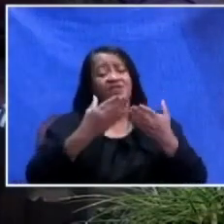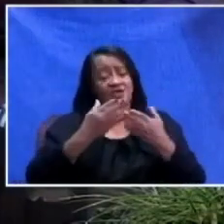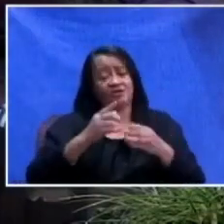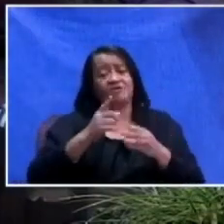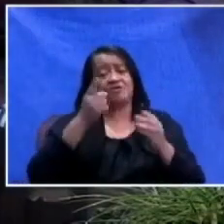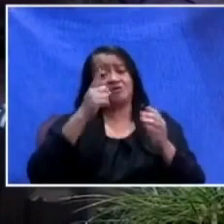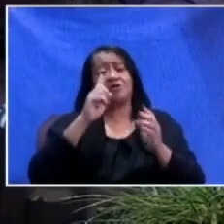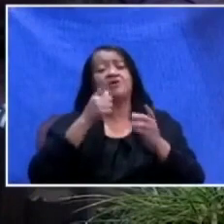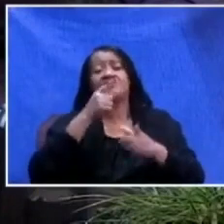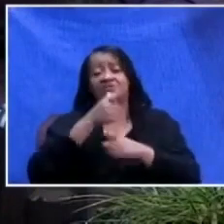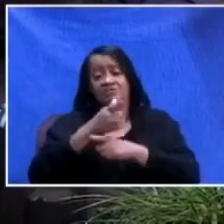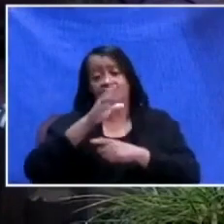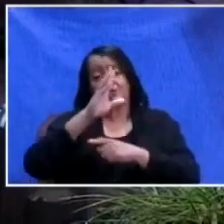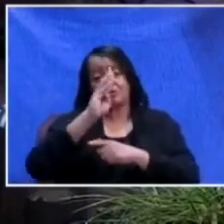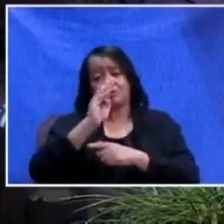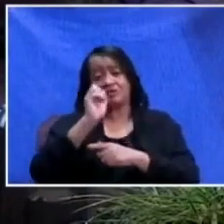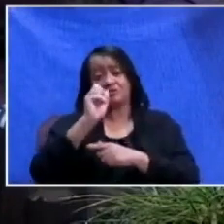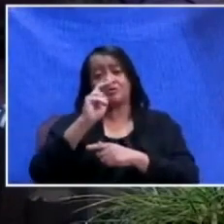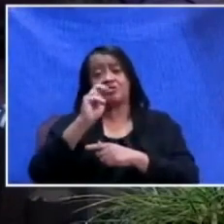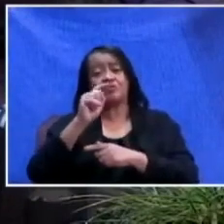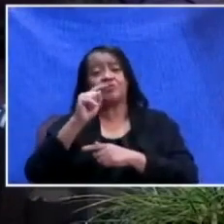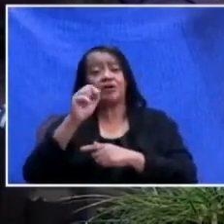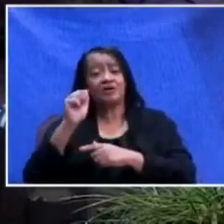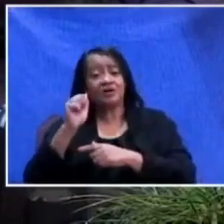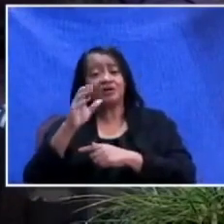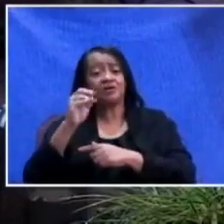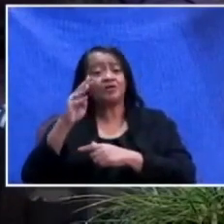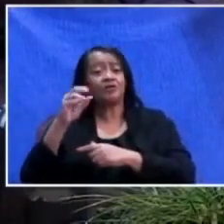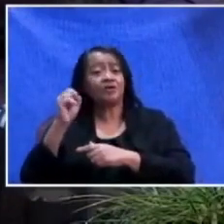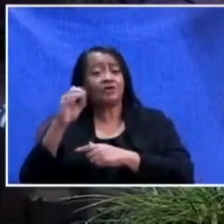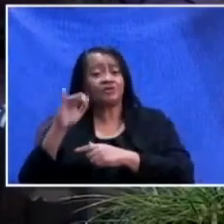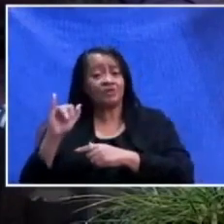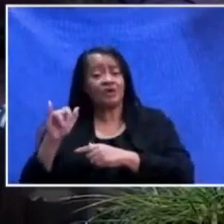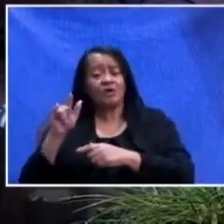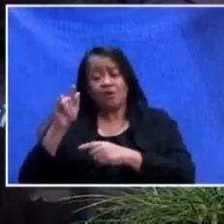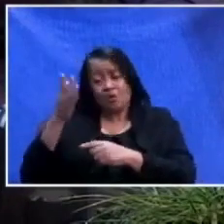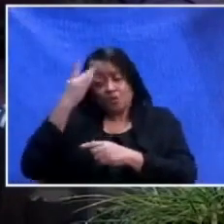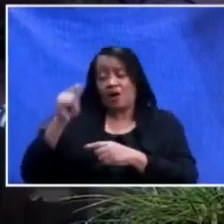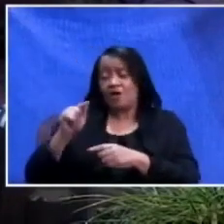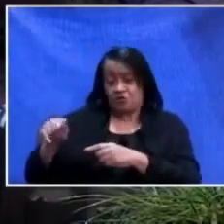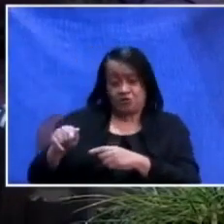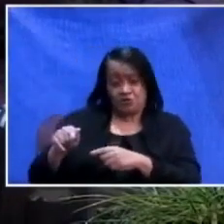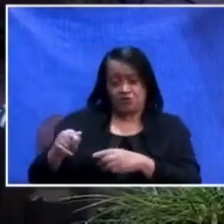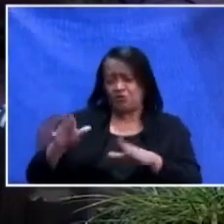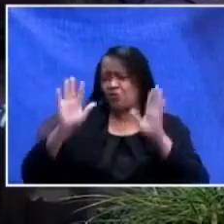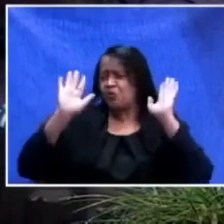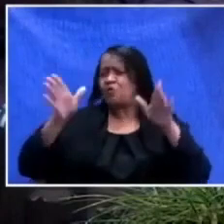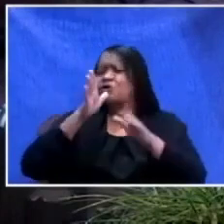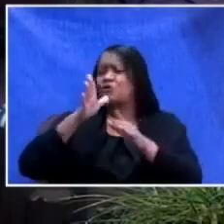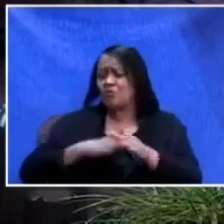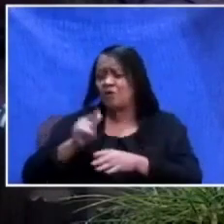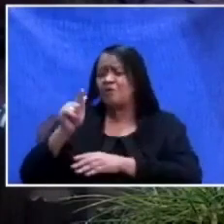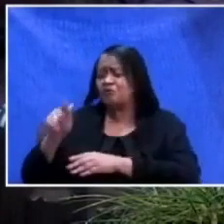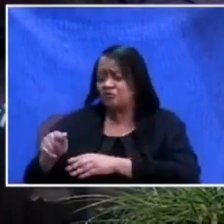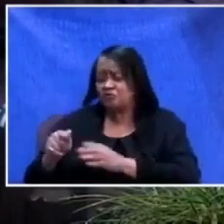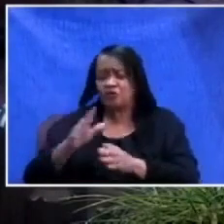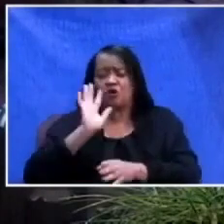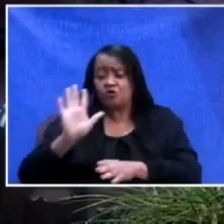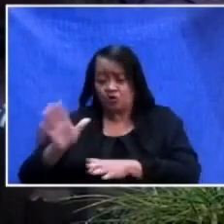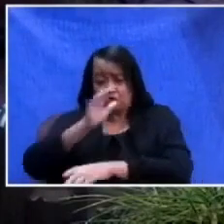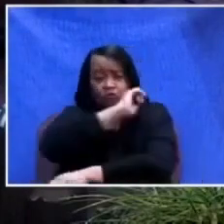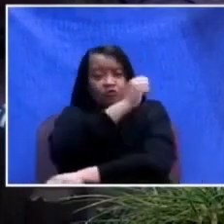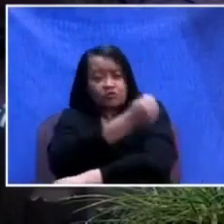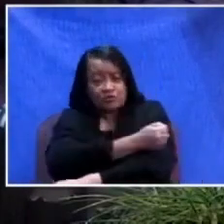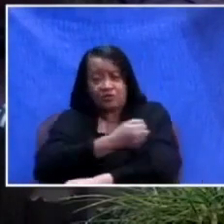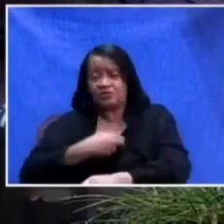Lady Barnetta Cosby. You are an amazing woman. And I ate an amazing woman. The strength